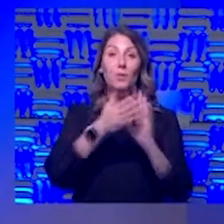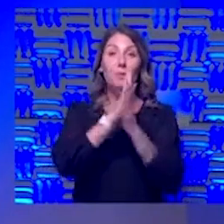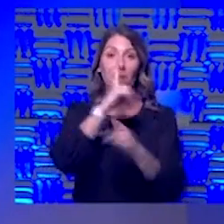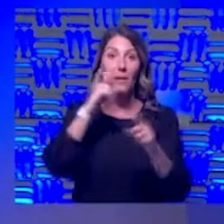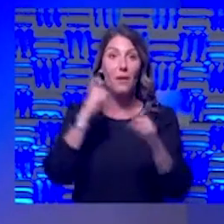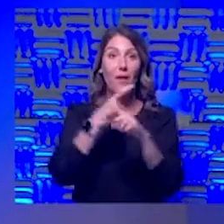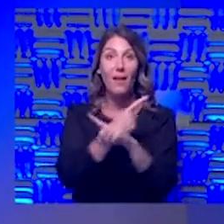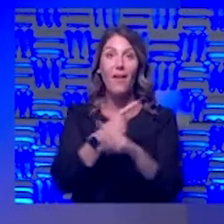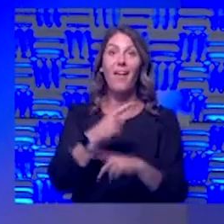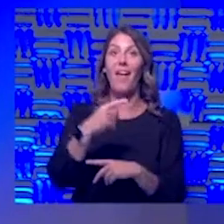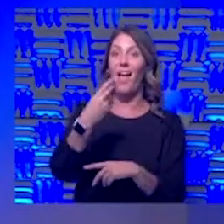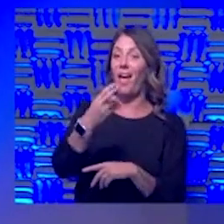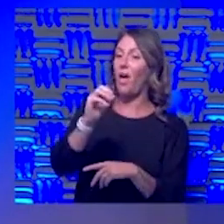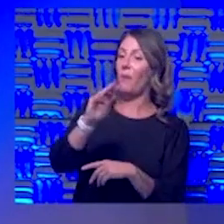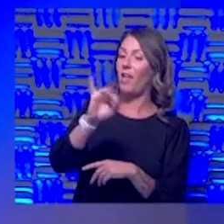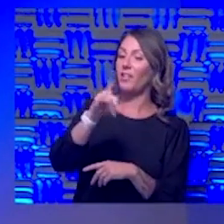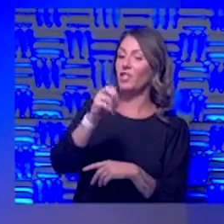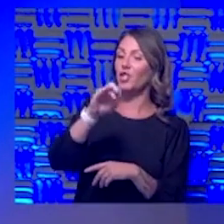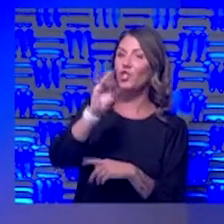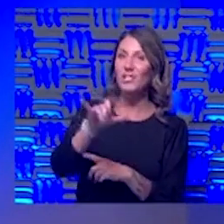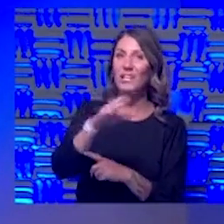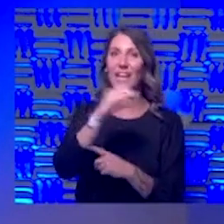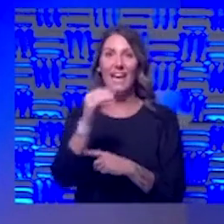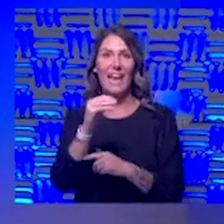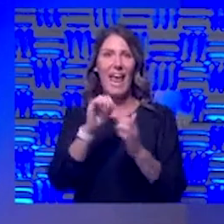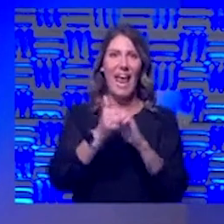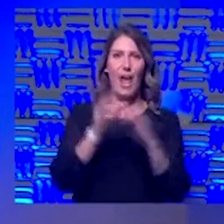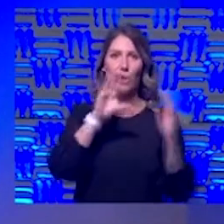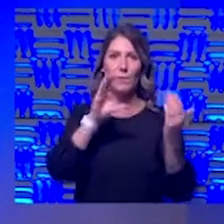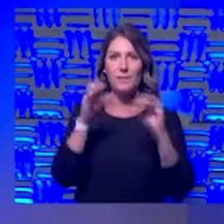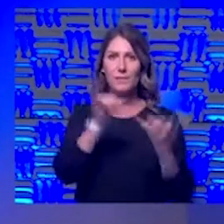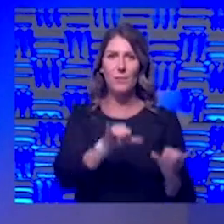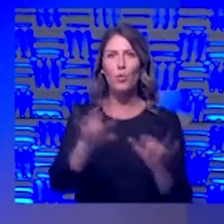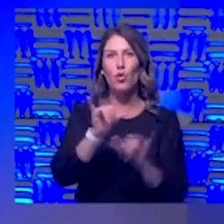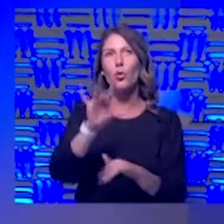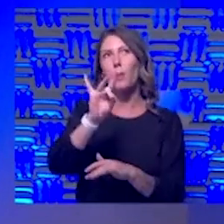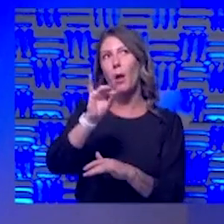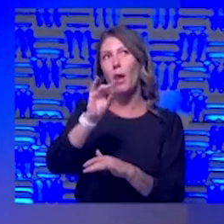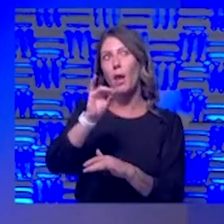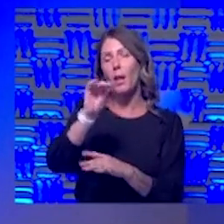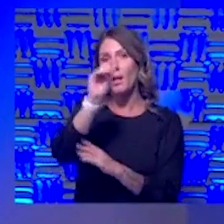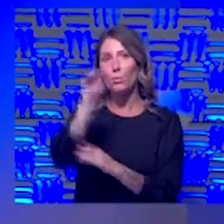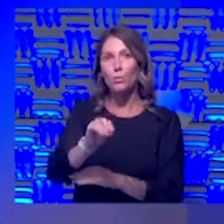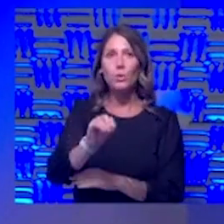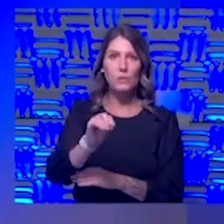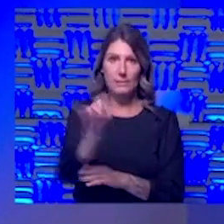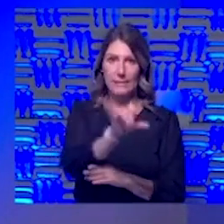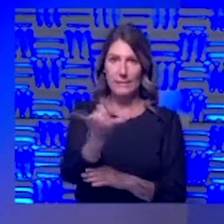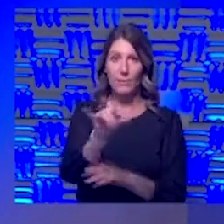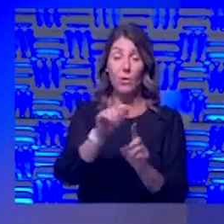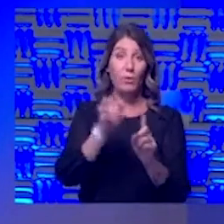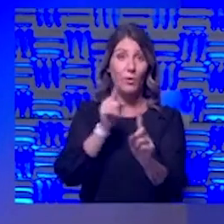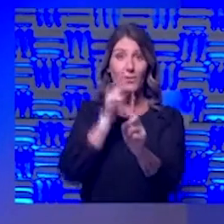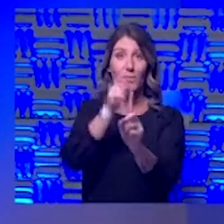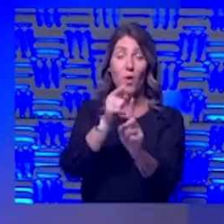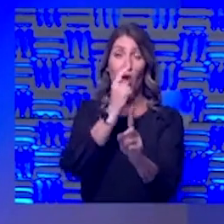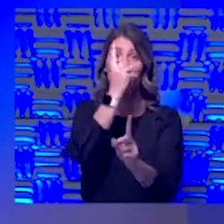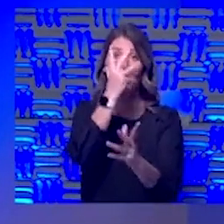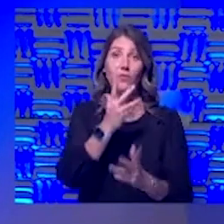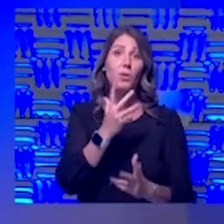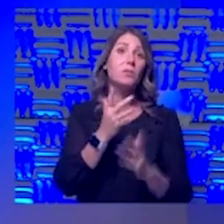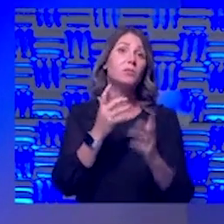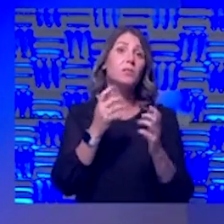about homology and how alike they are. They seem to be about 80% alike if you look at their genome. But absolutely to your point, unfortunately